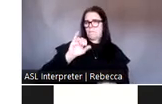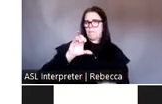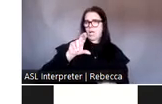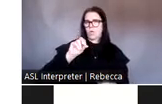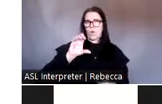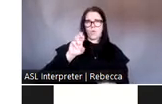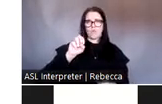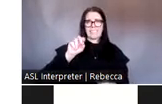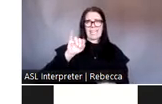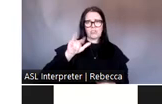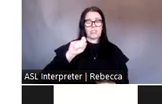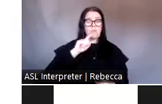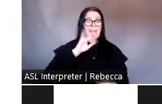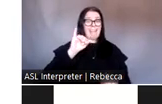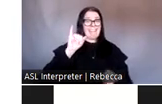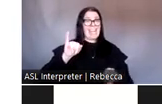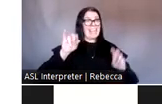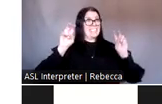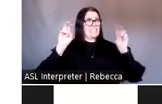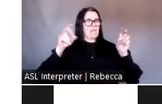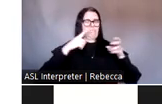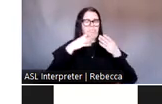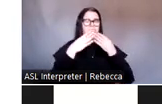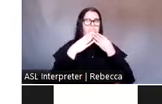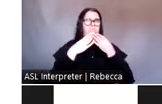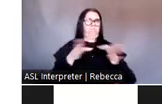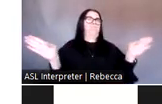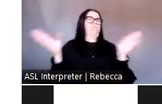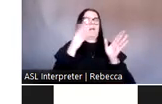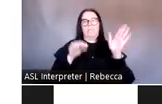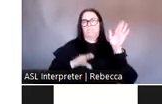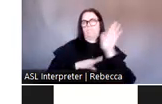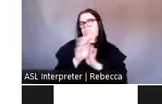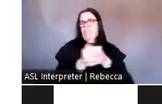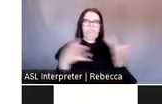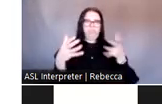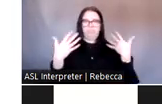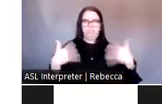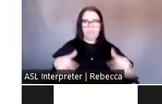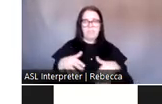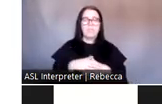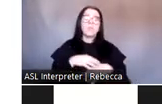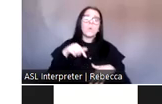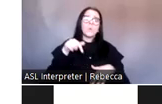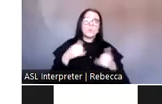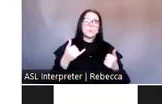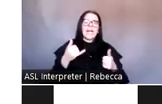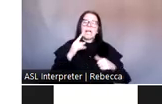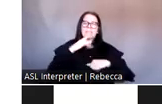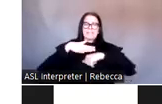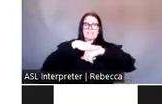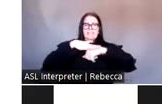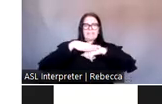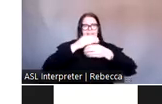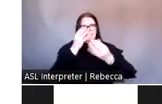it's a huge topic. It's very broad. So this is a largely informational webinar. There's a couple of